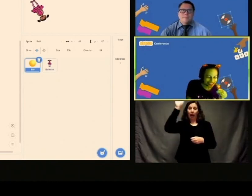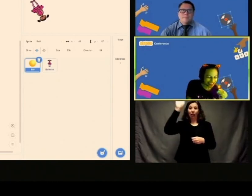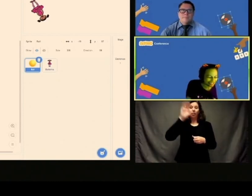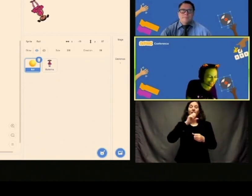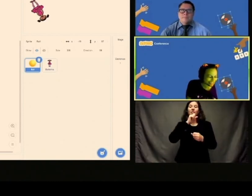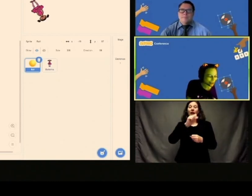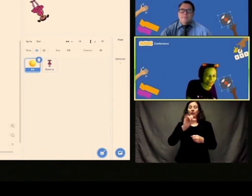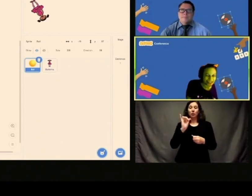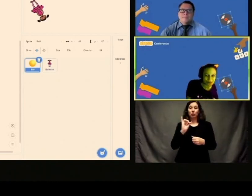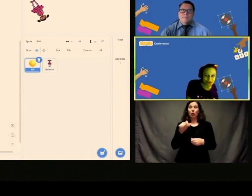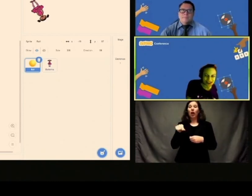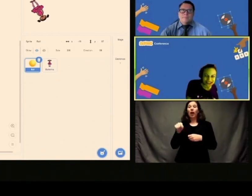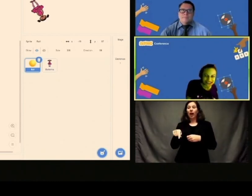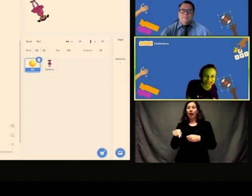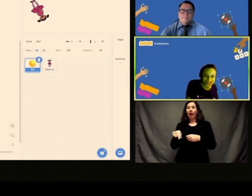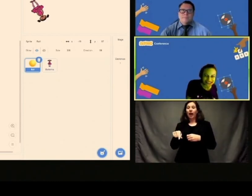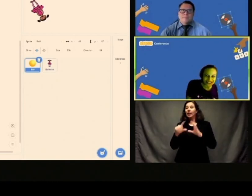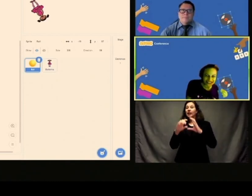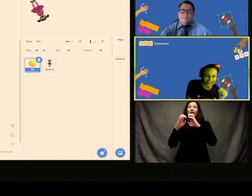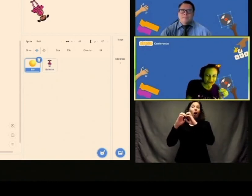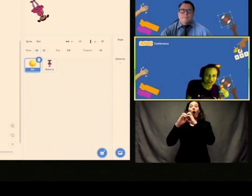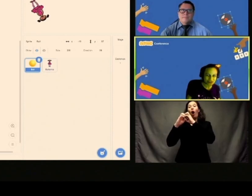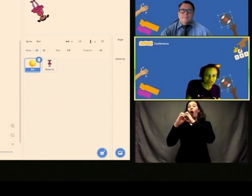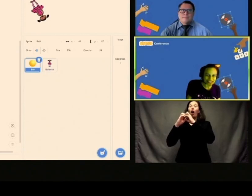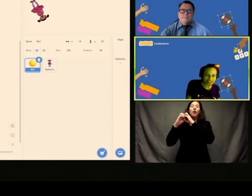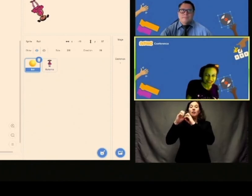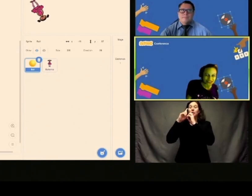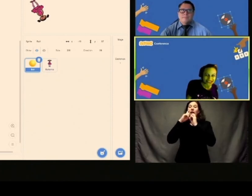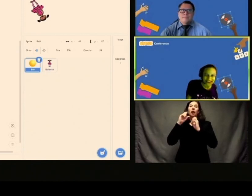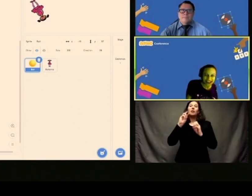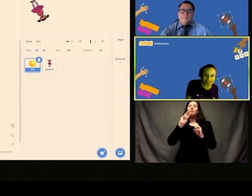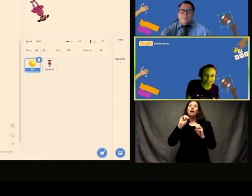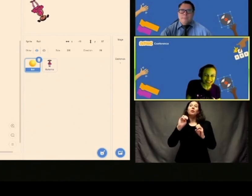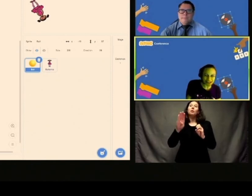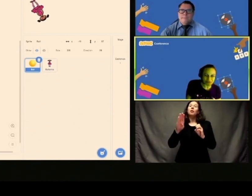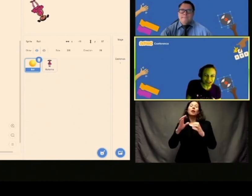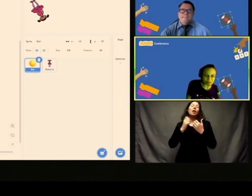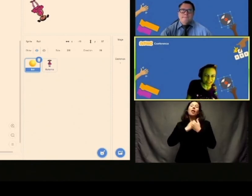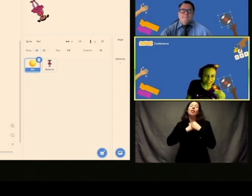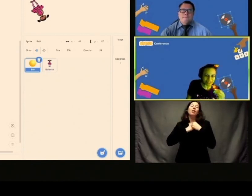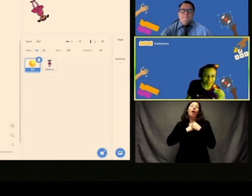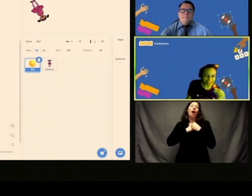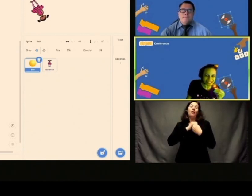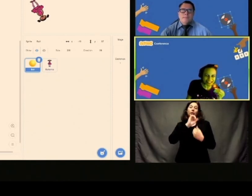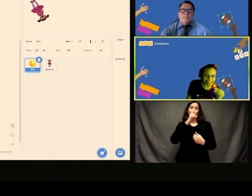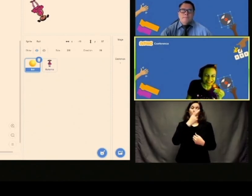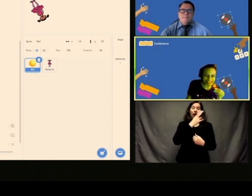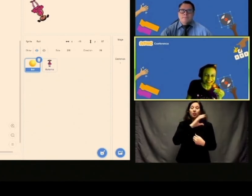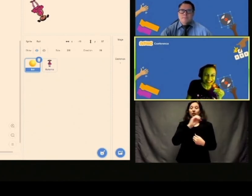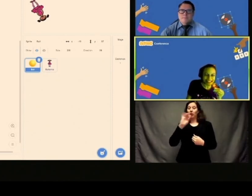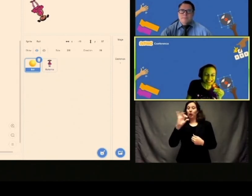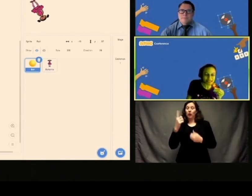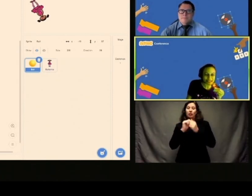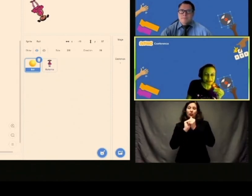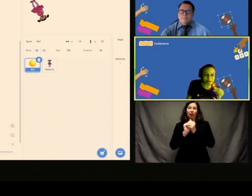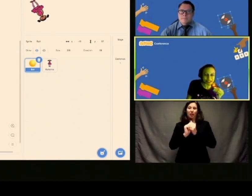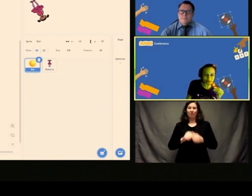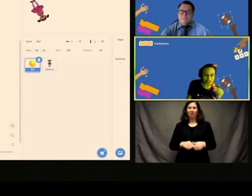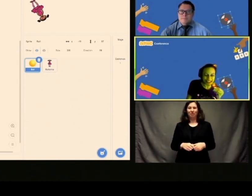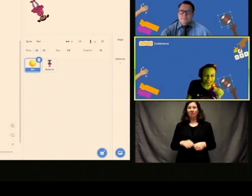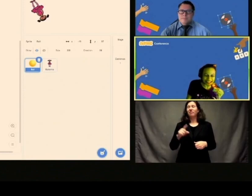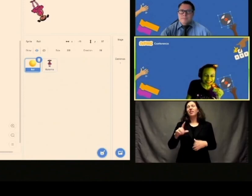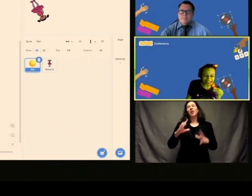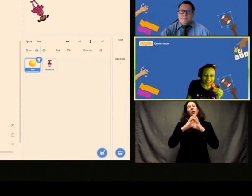microbit, it's throwing up hearts because microbit loves Scratch and microbit coding together. This was so